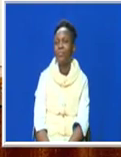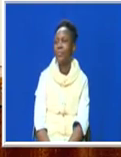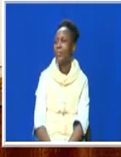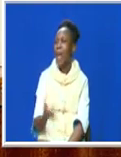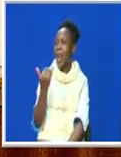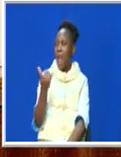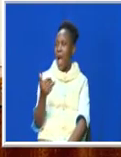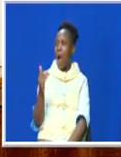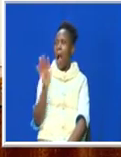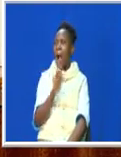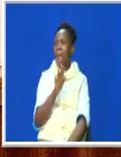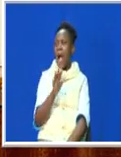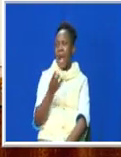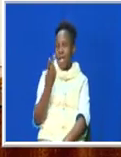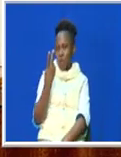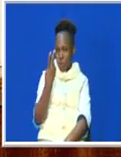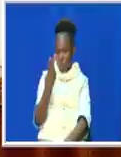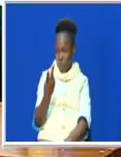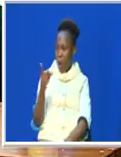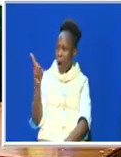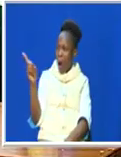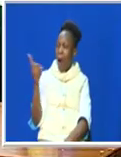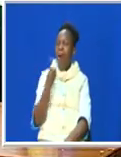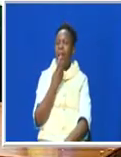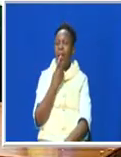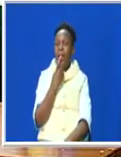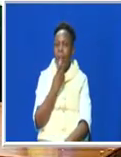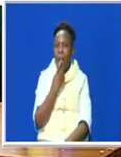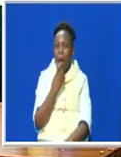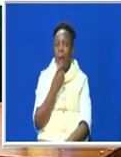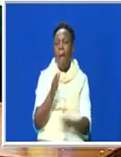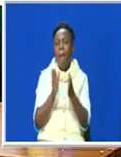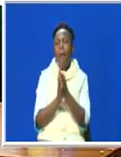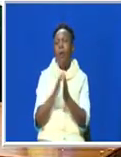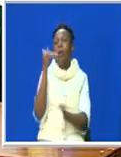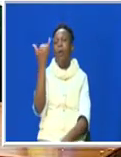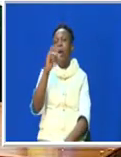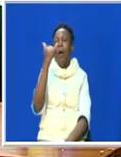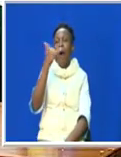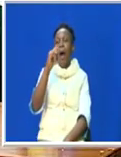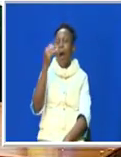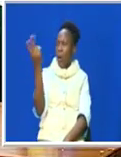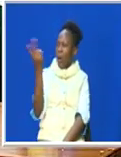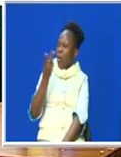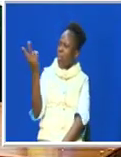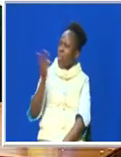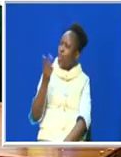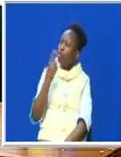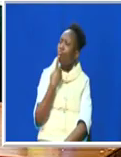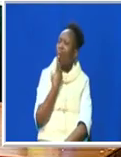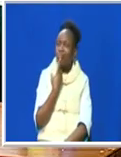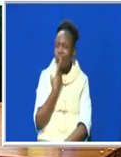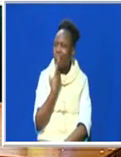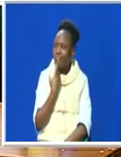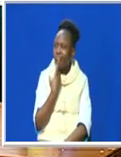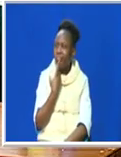I'm left with the red cup and the yellow cup. Of the